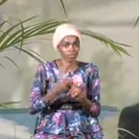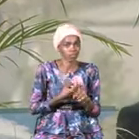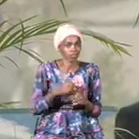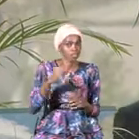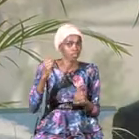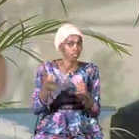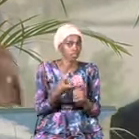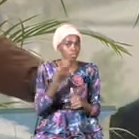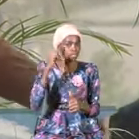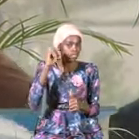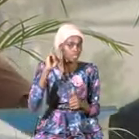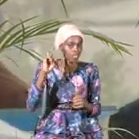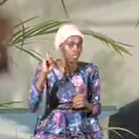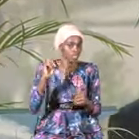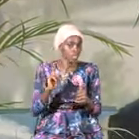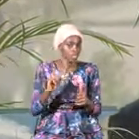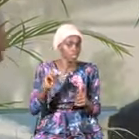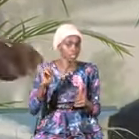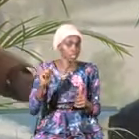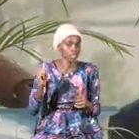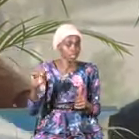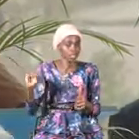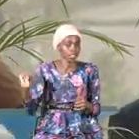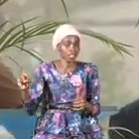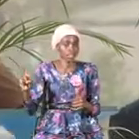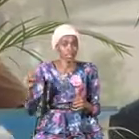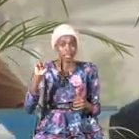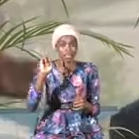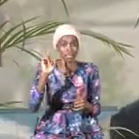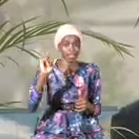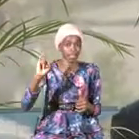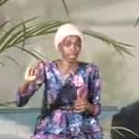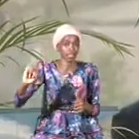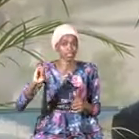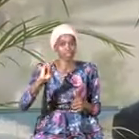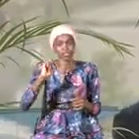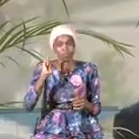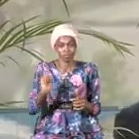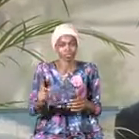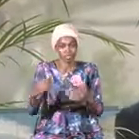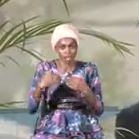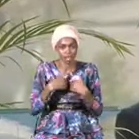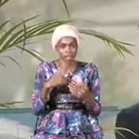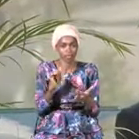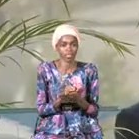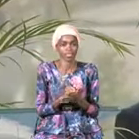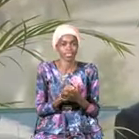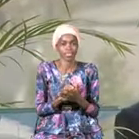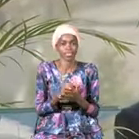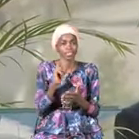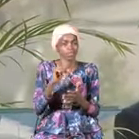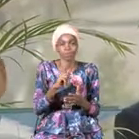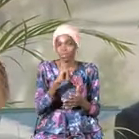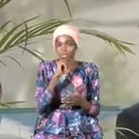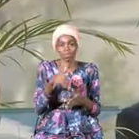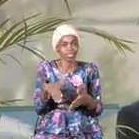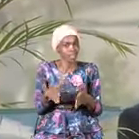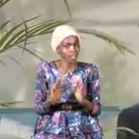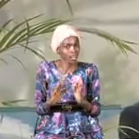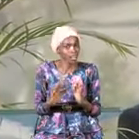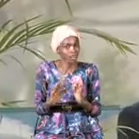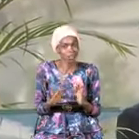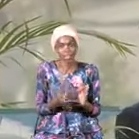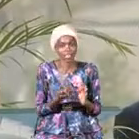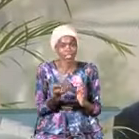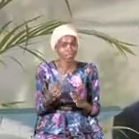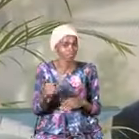from impact. You must have that. And so if you have that, you will not allow any peer influence